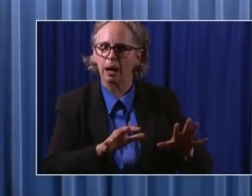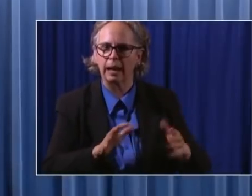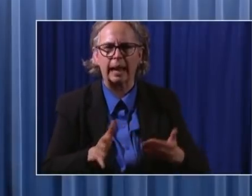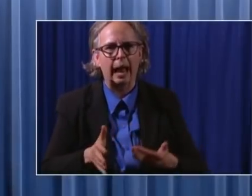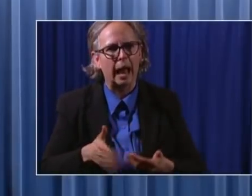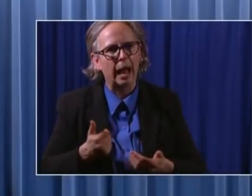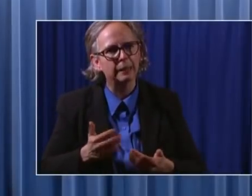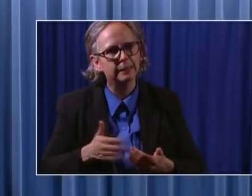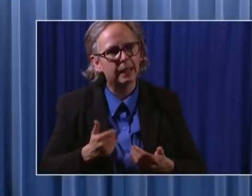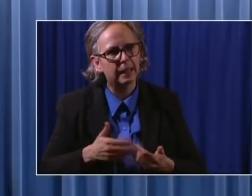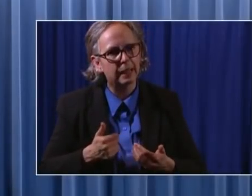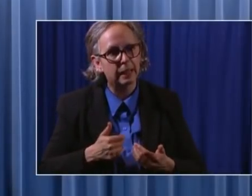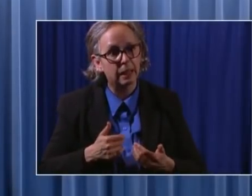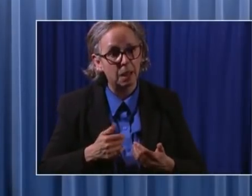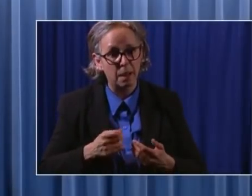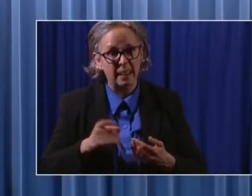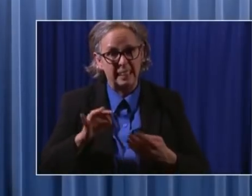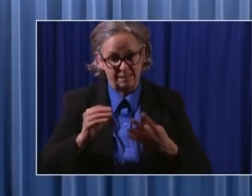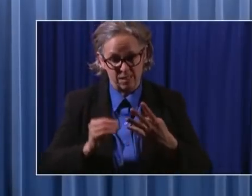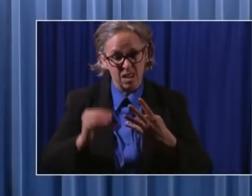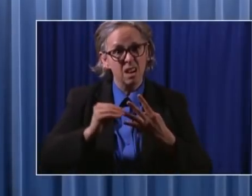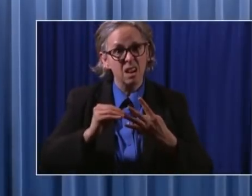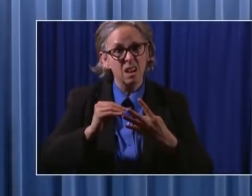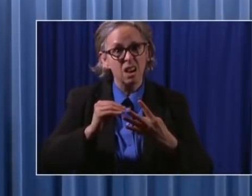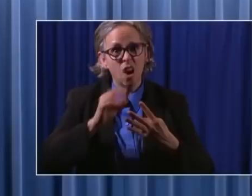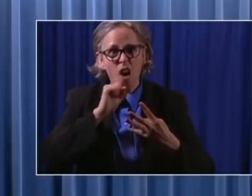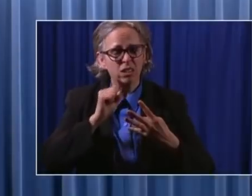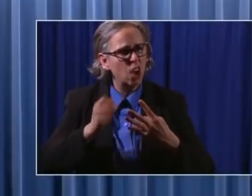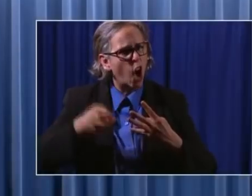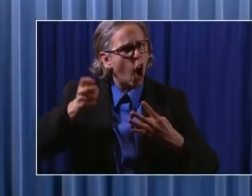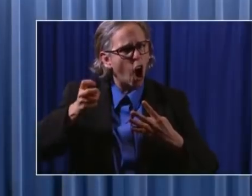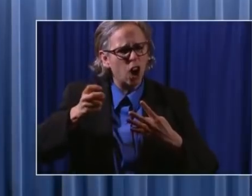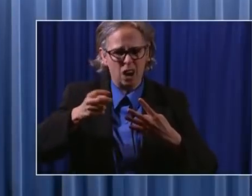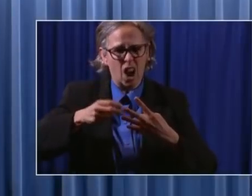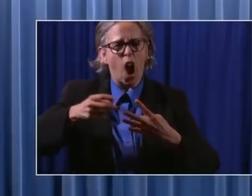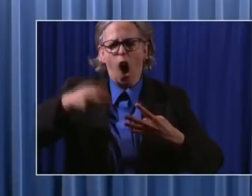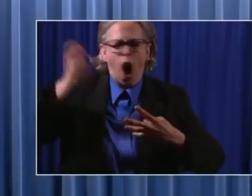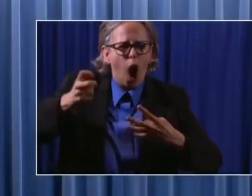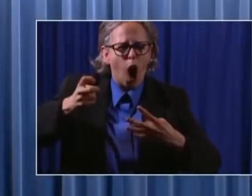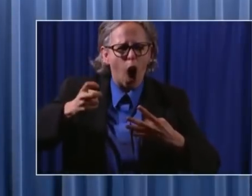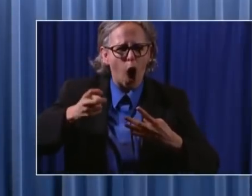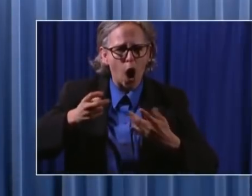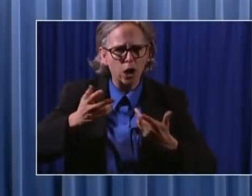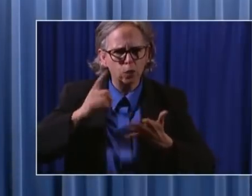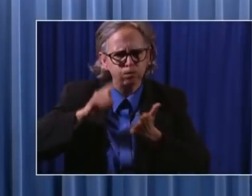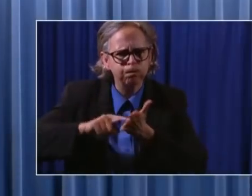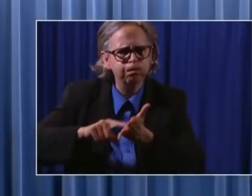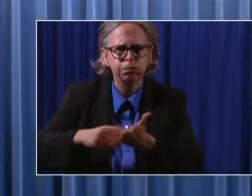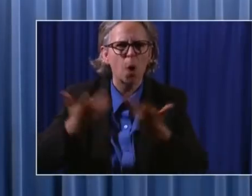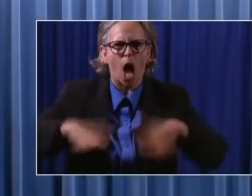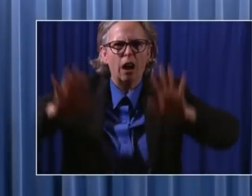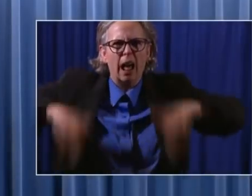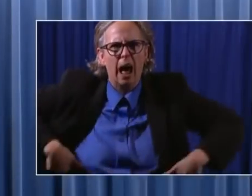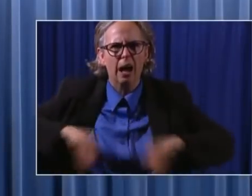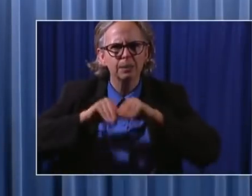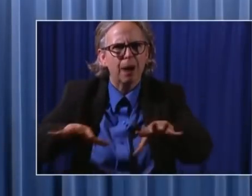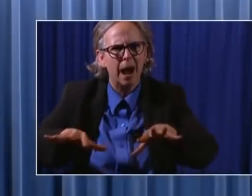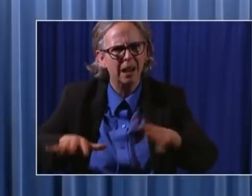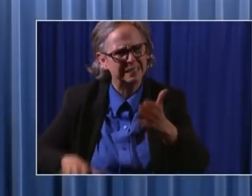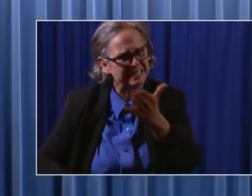here, it's harder, and when you get here, it becomes much harder. So you got to look down the